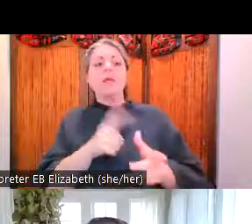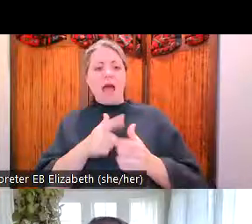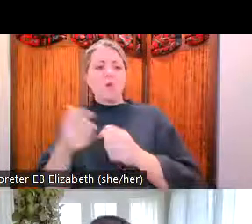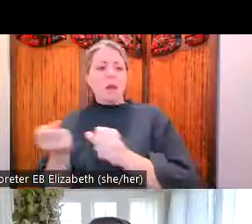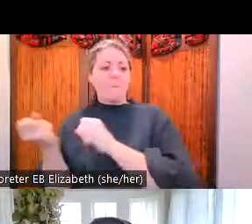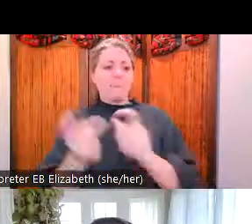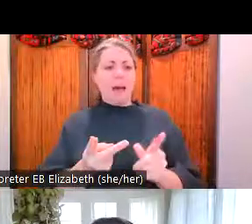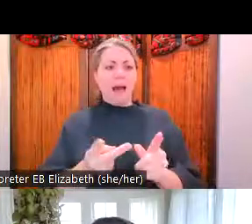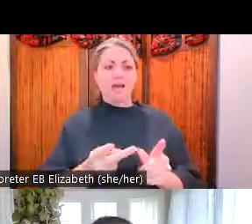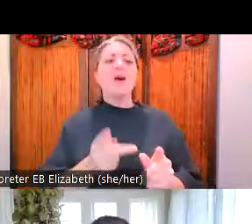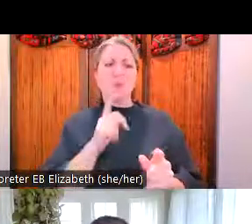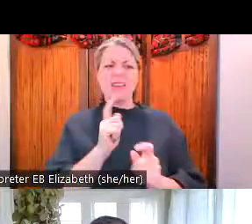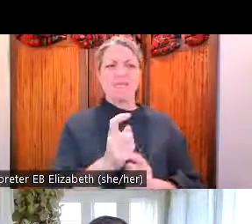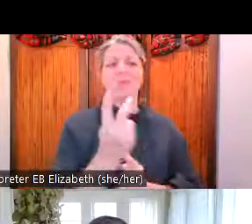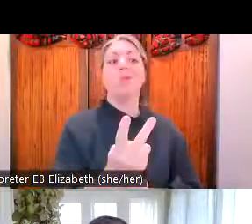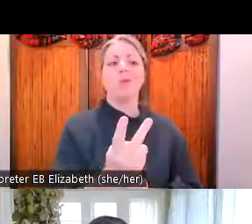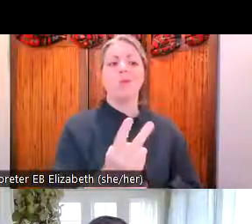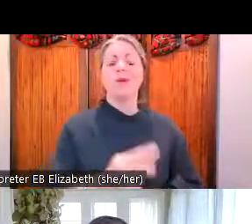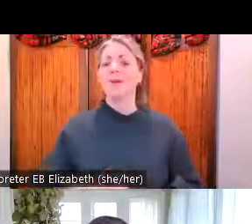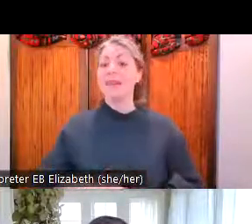kid could not resist,